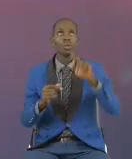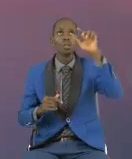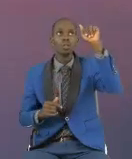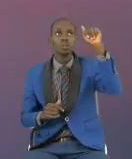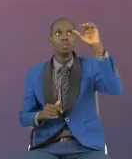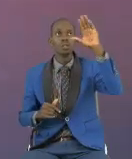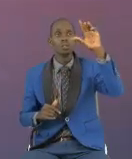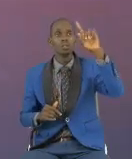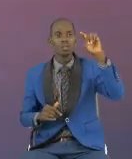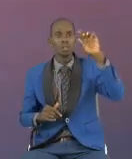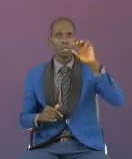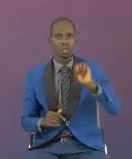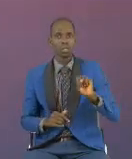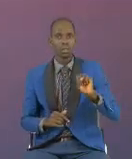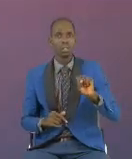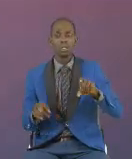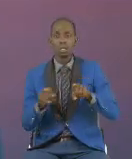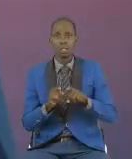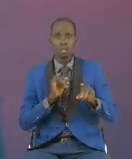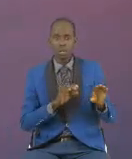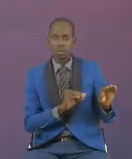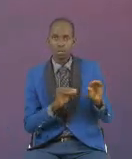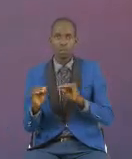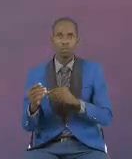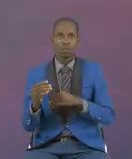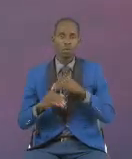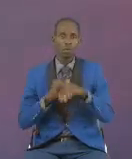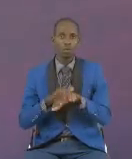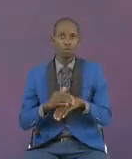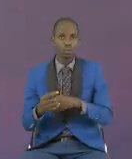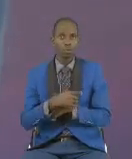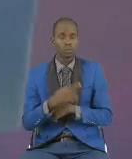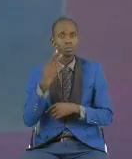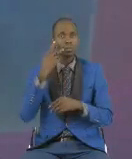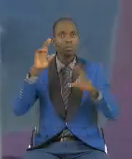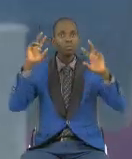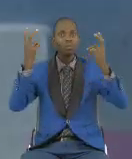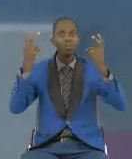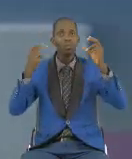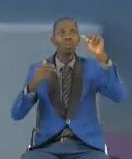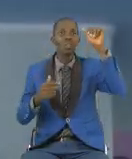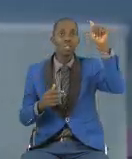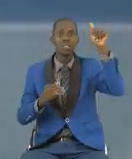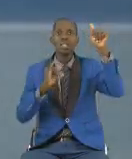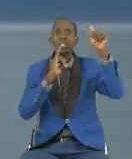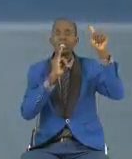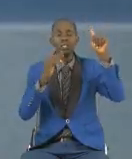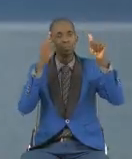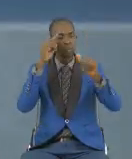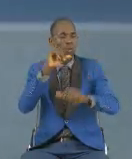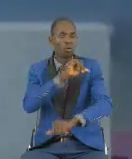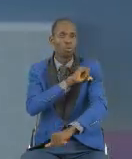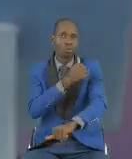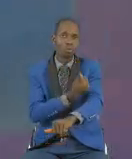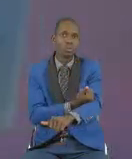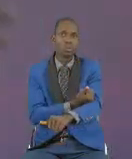A-C-T-S. As I go on today, I'm talking on A. A is for authority. And then